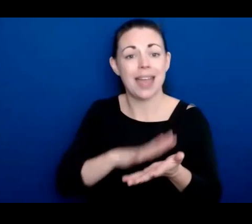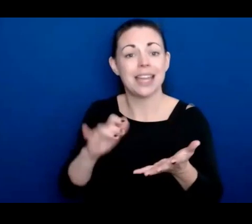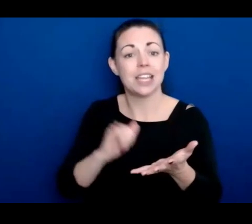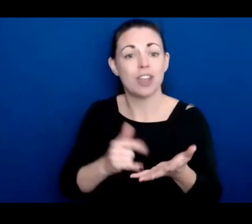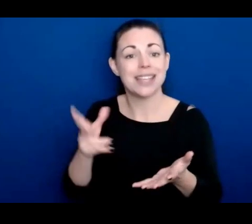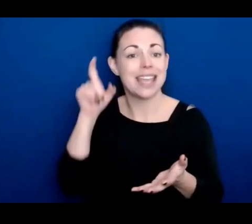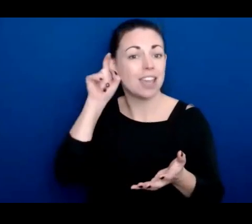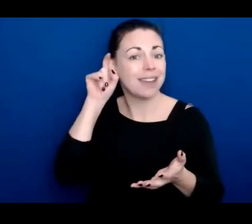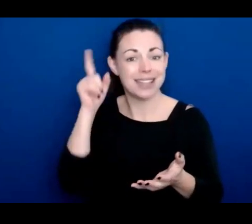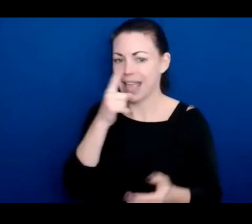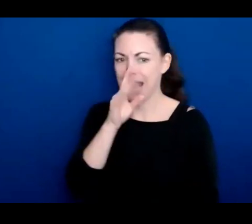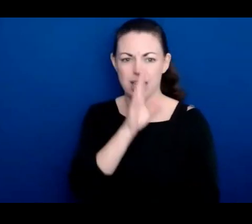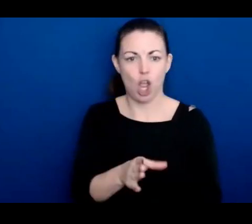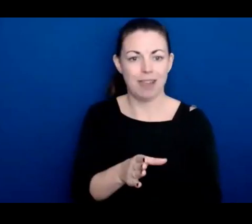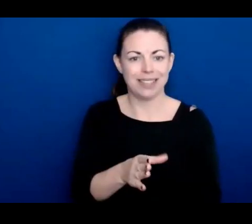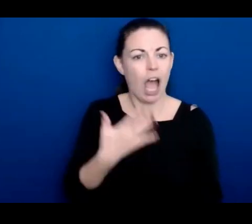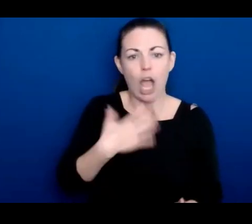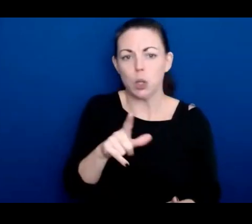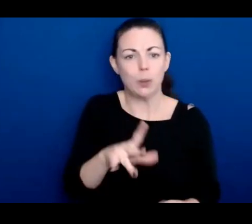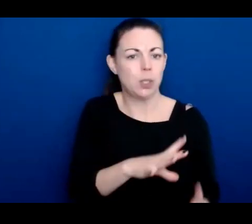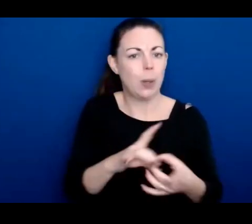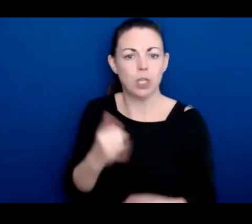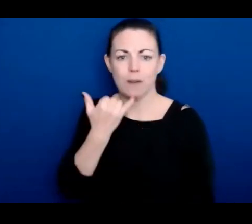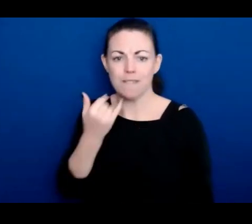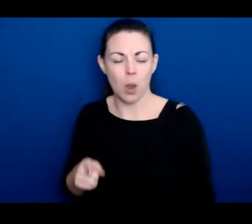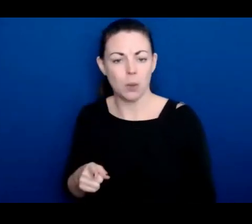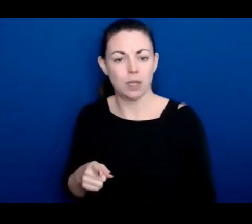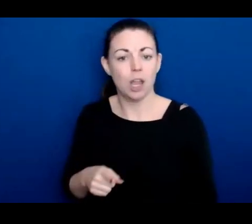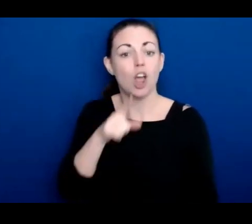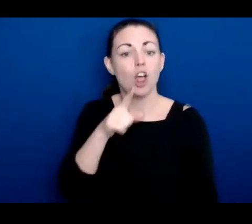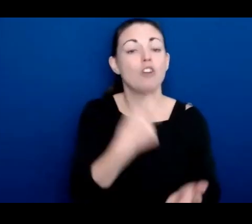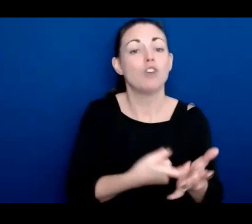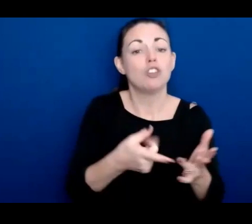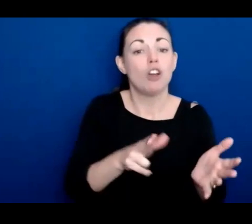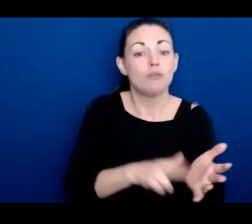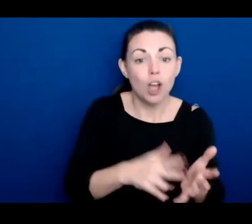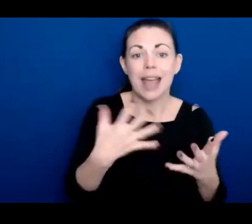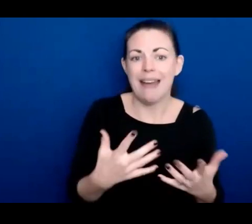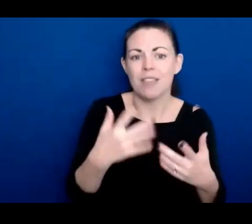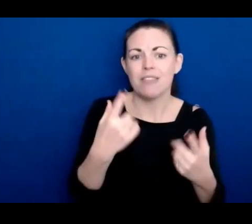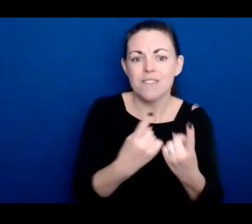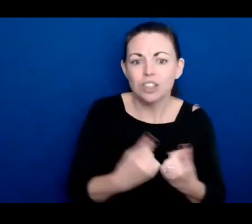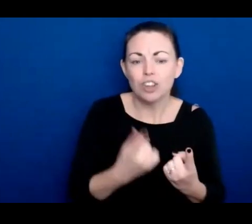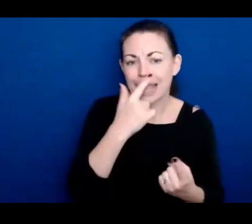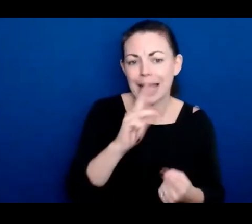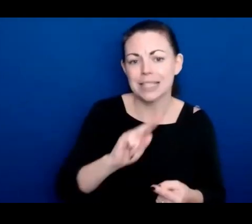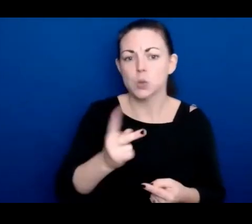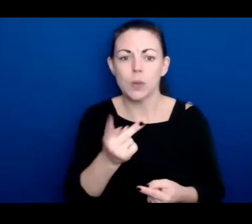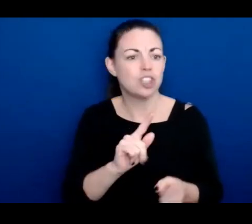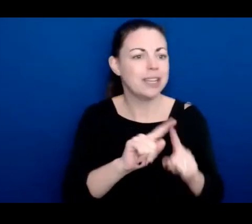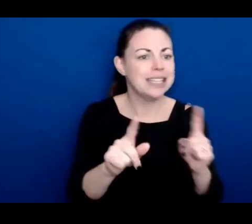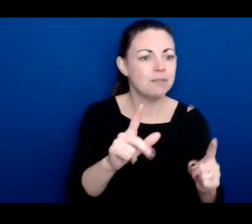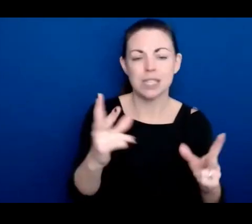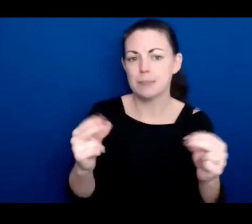direct anyway, so I don't need that feature. Where the Roger On has the functionality, like Paul said, where it can switch between speakers. That